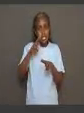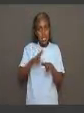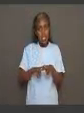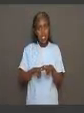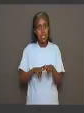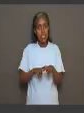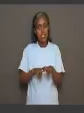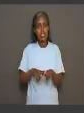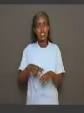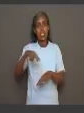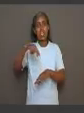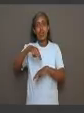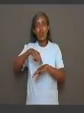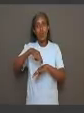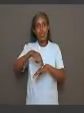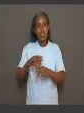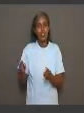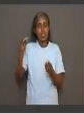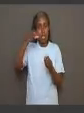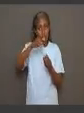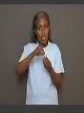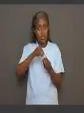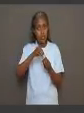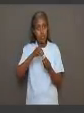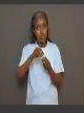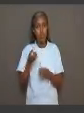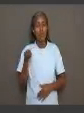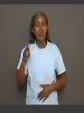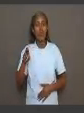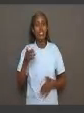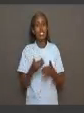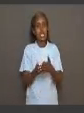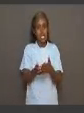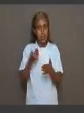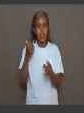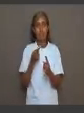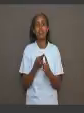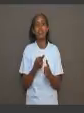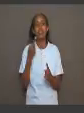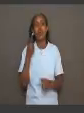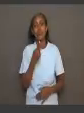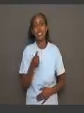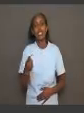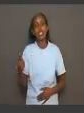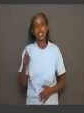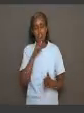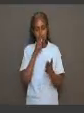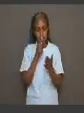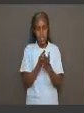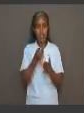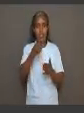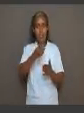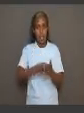a constant is added to or subtracted from each data